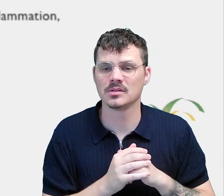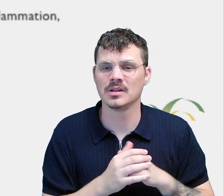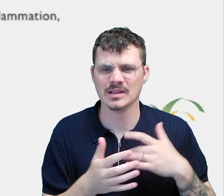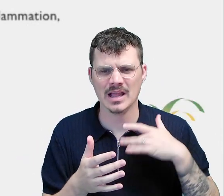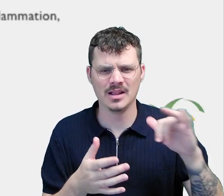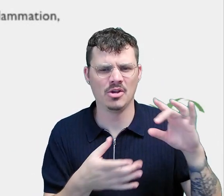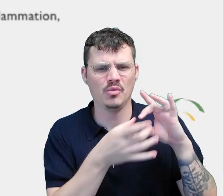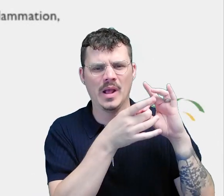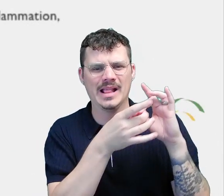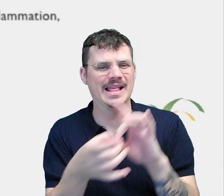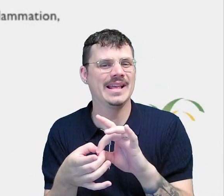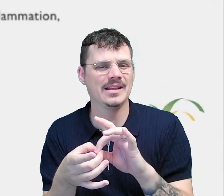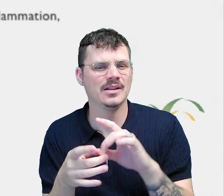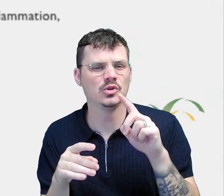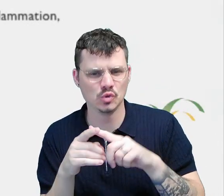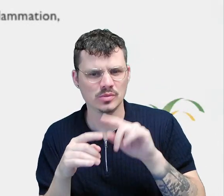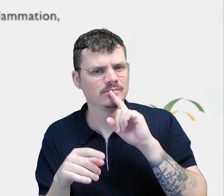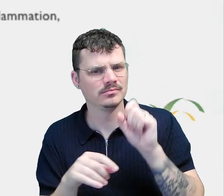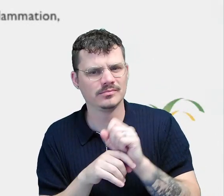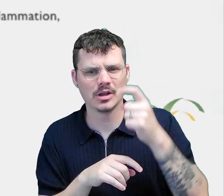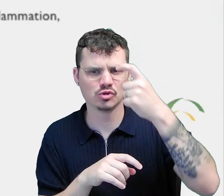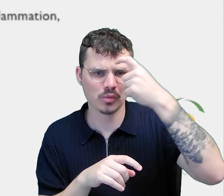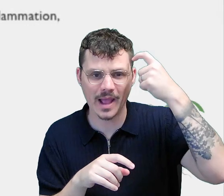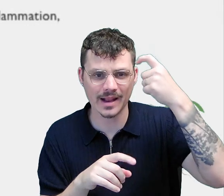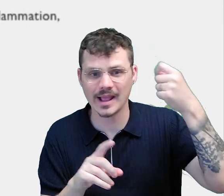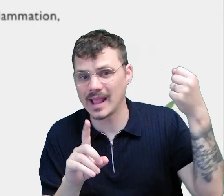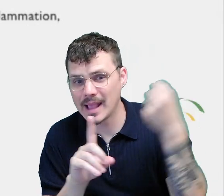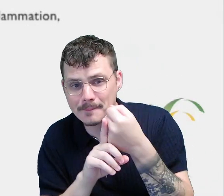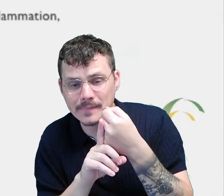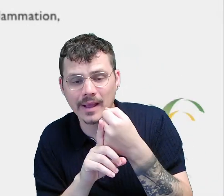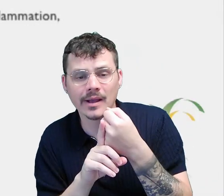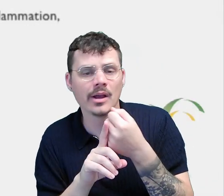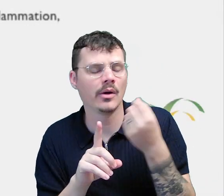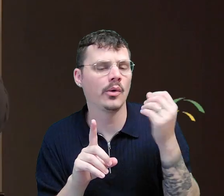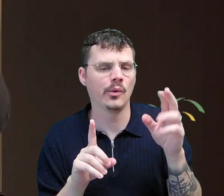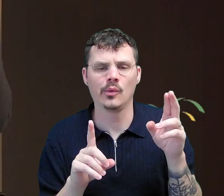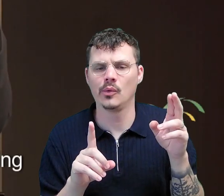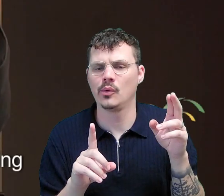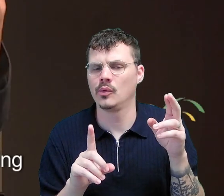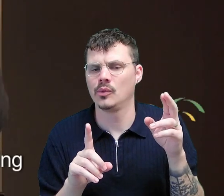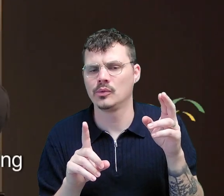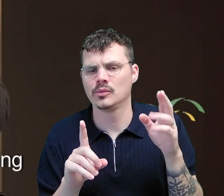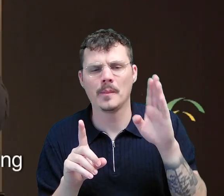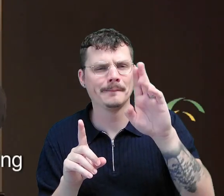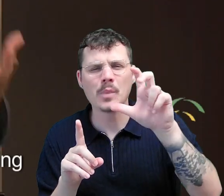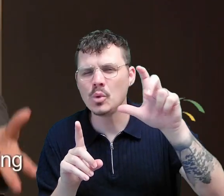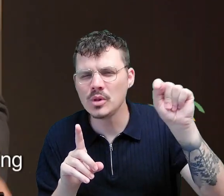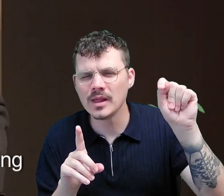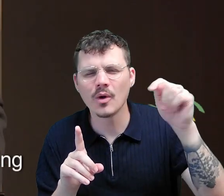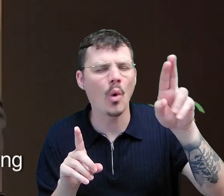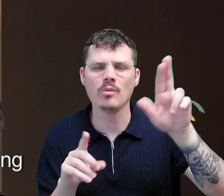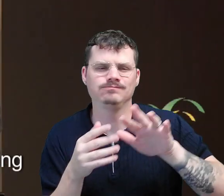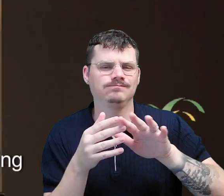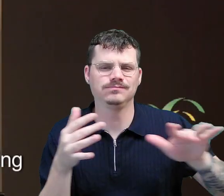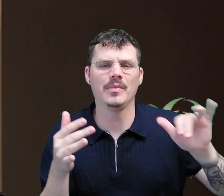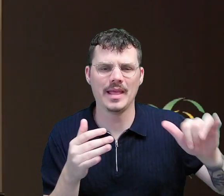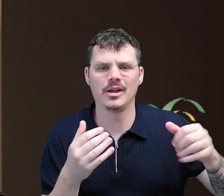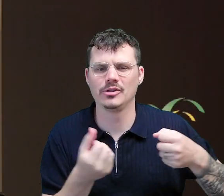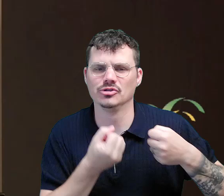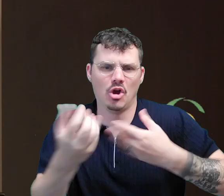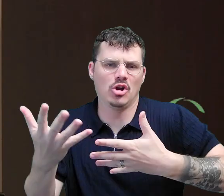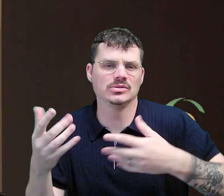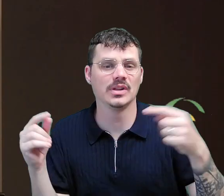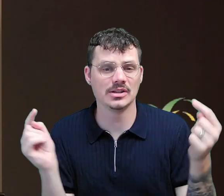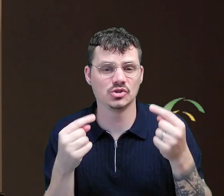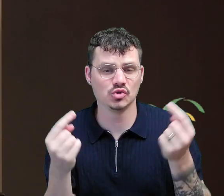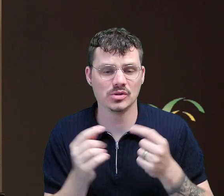related to the traumatic impact or the bullet or whatever it is that's producing the